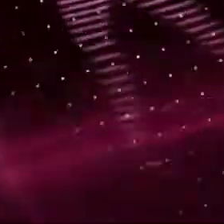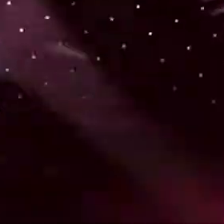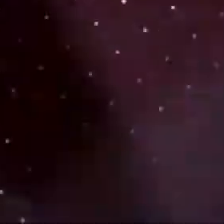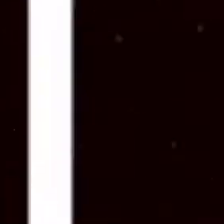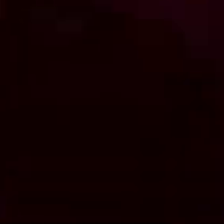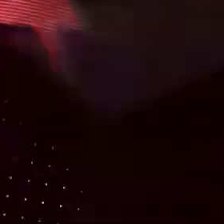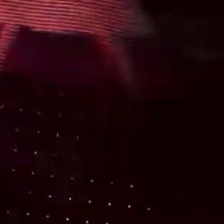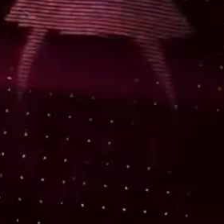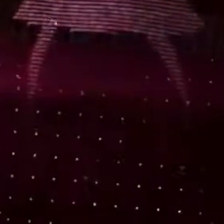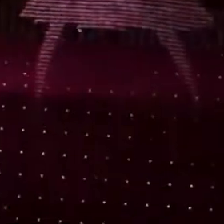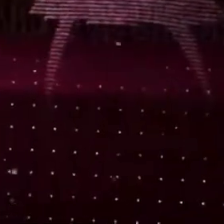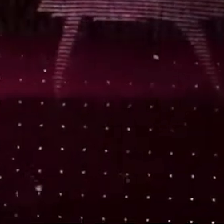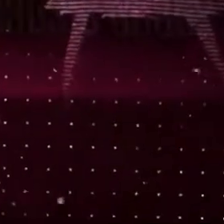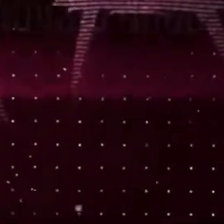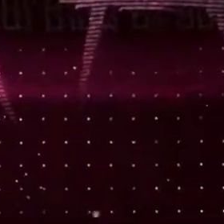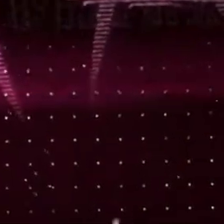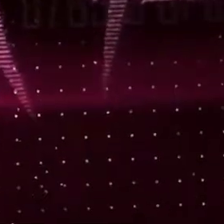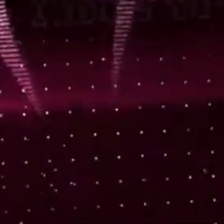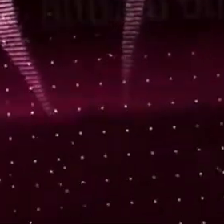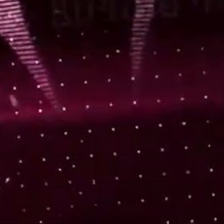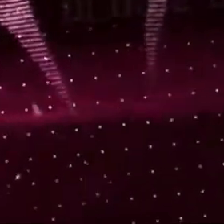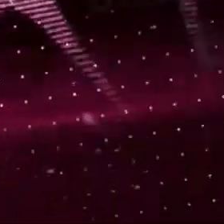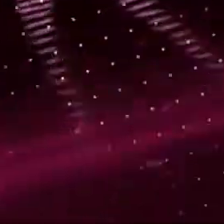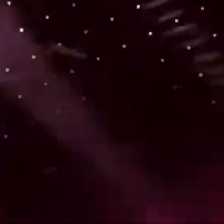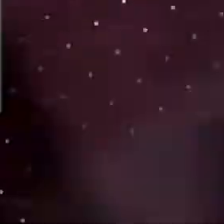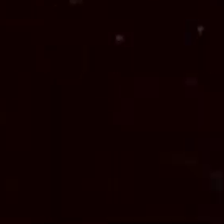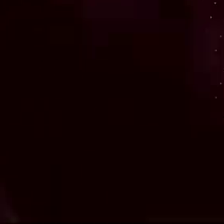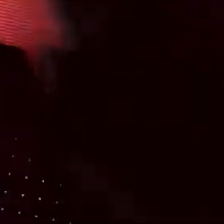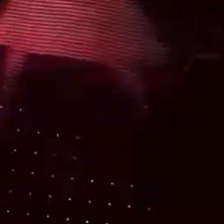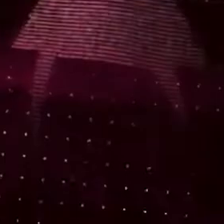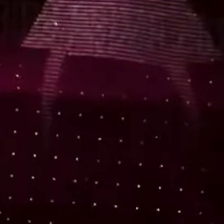Music Music